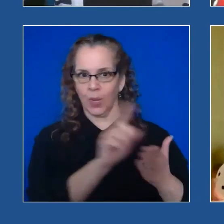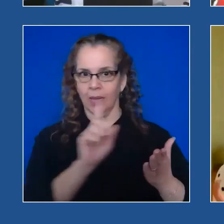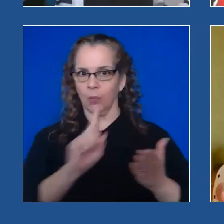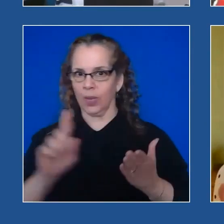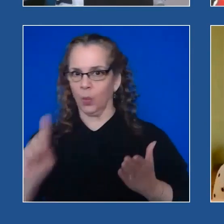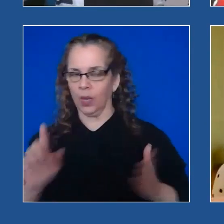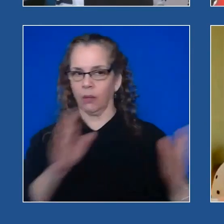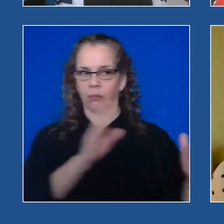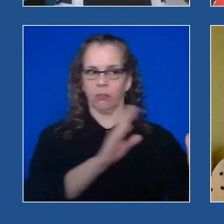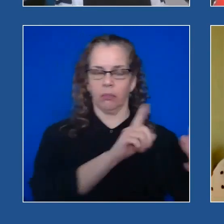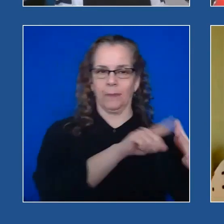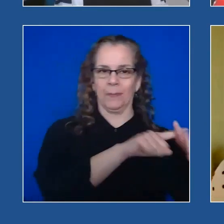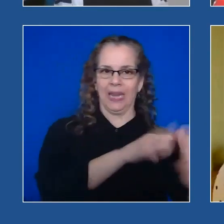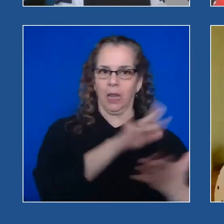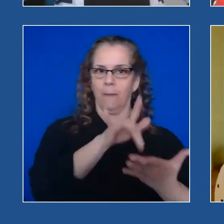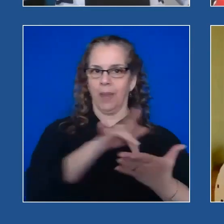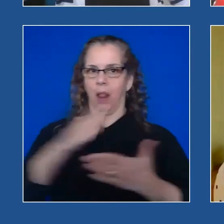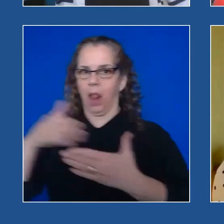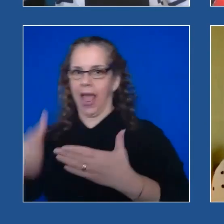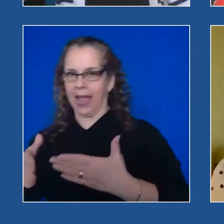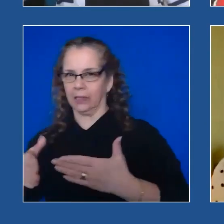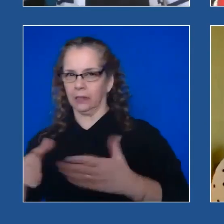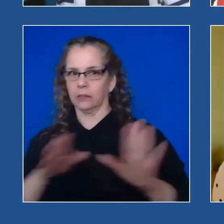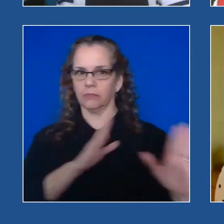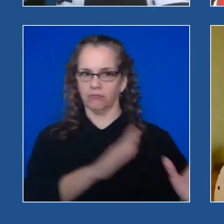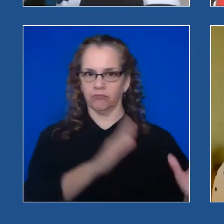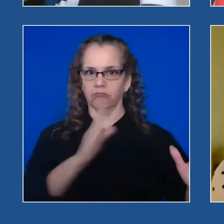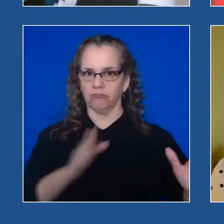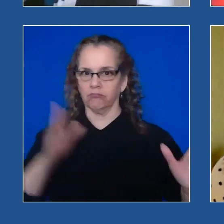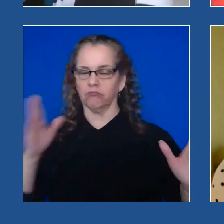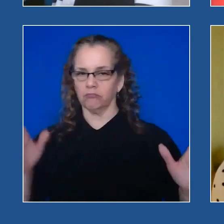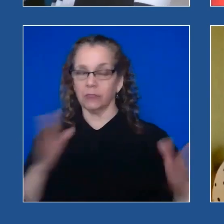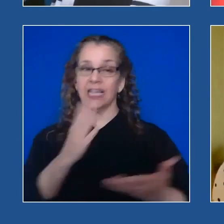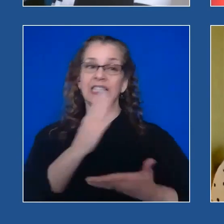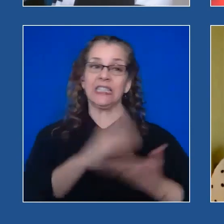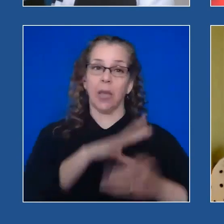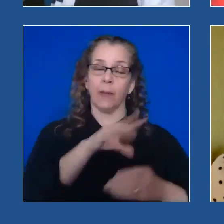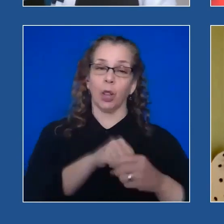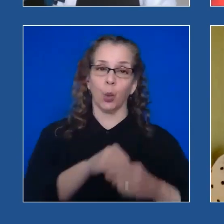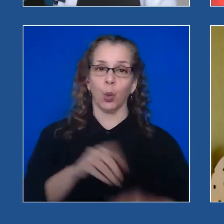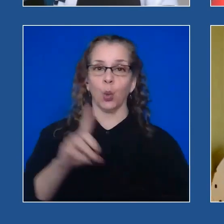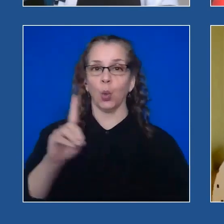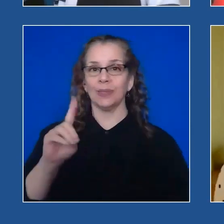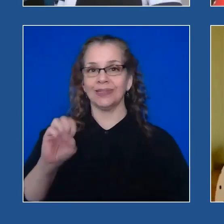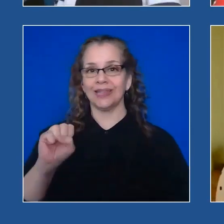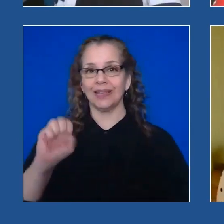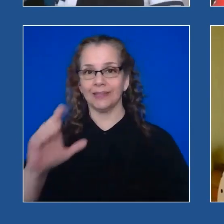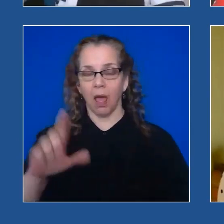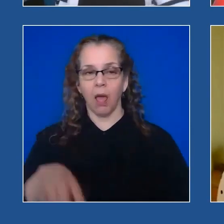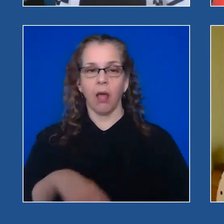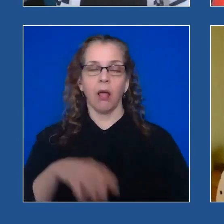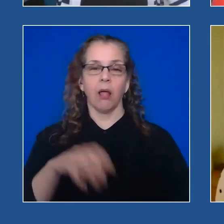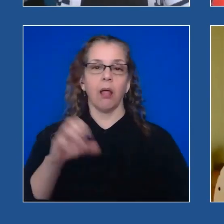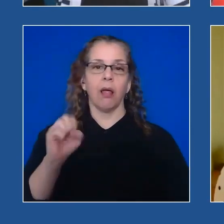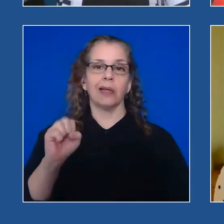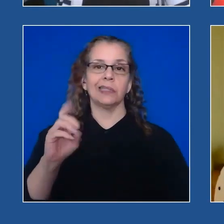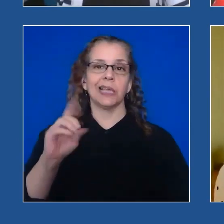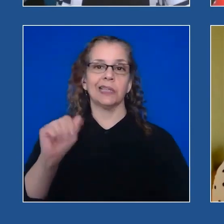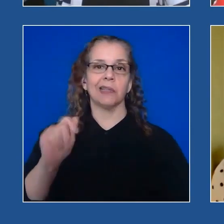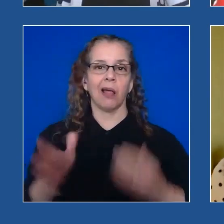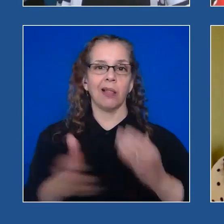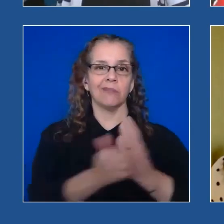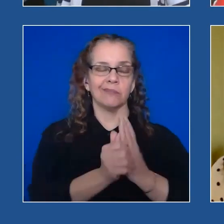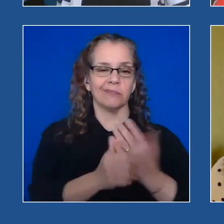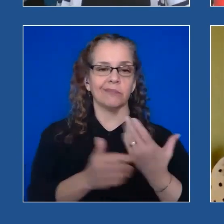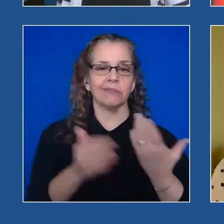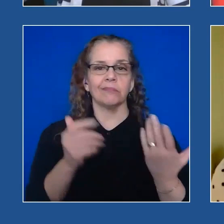of treatment. Some of these measures include the DSL supplement, the Beck Hopelessness Scale. There's a